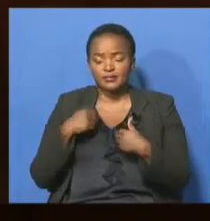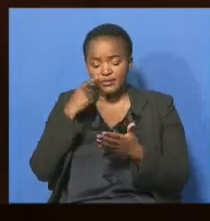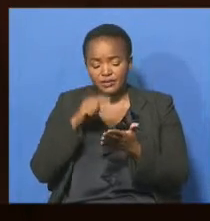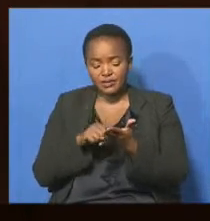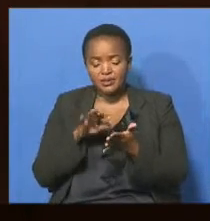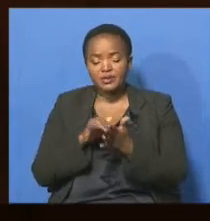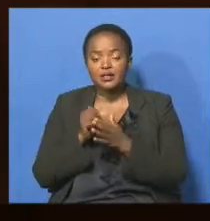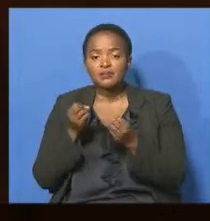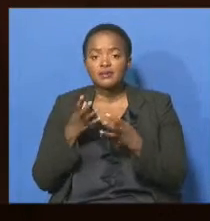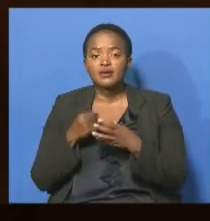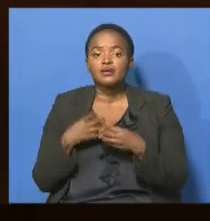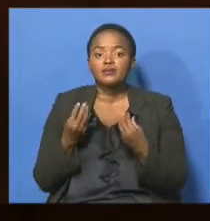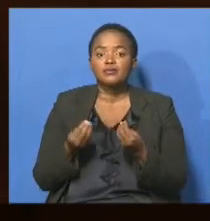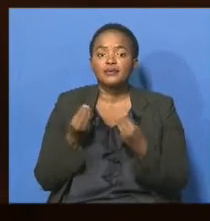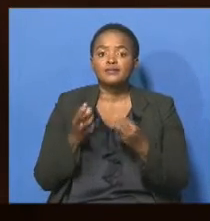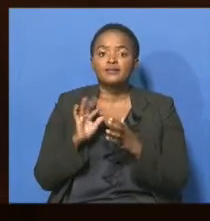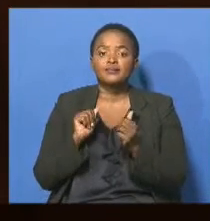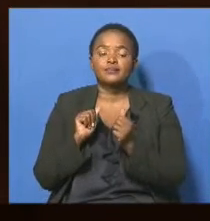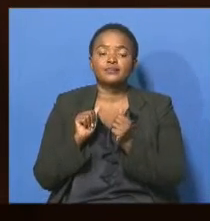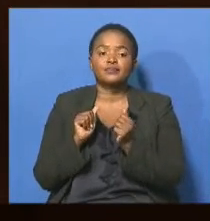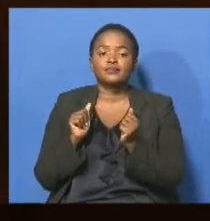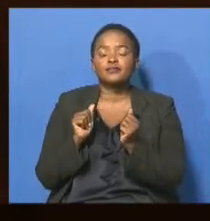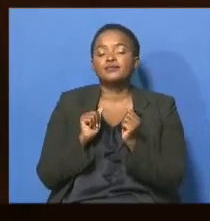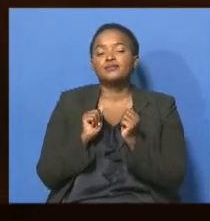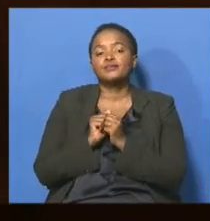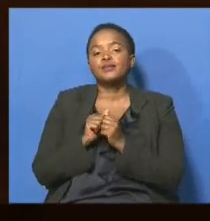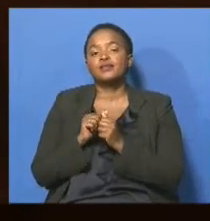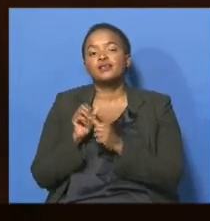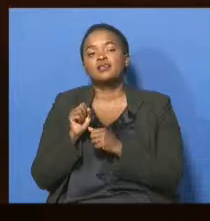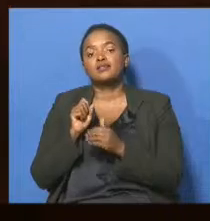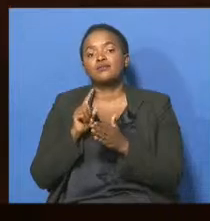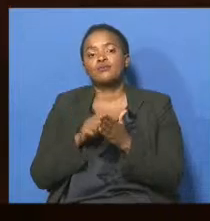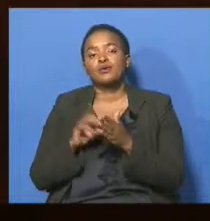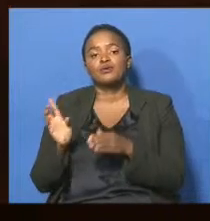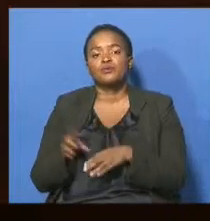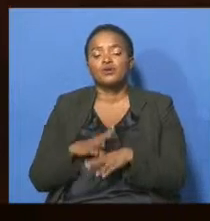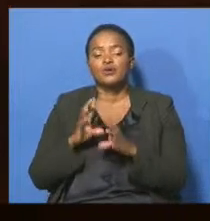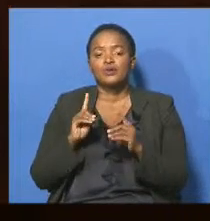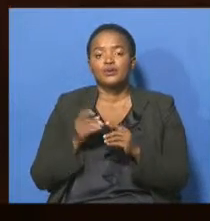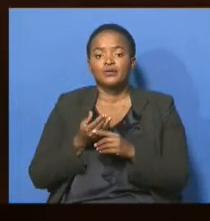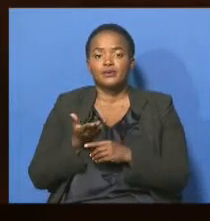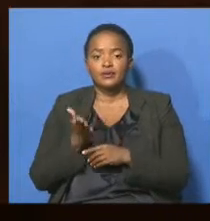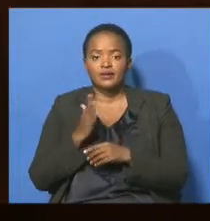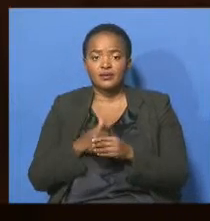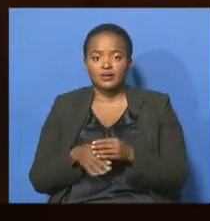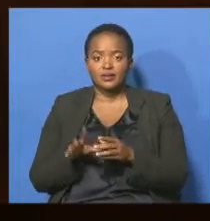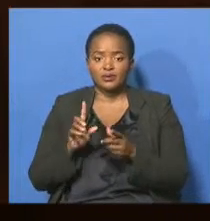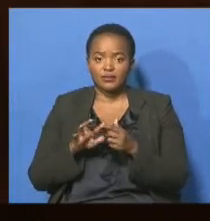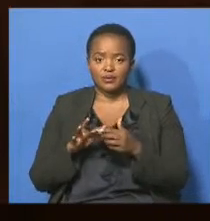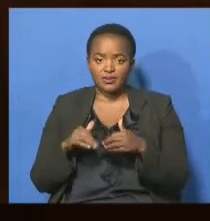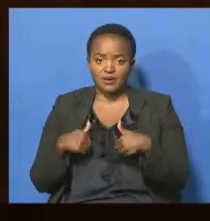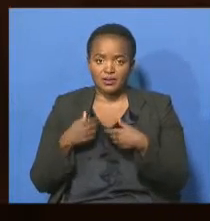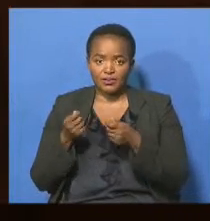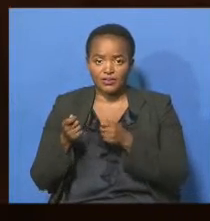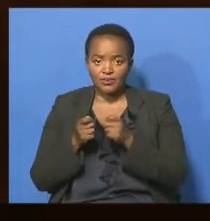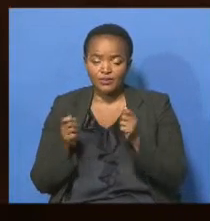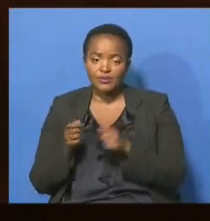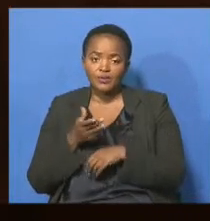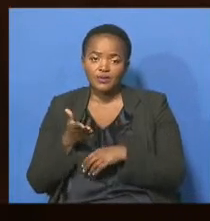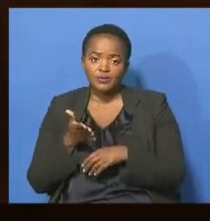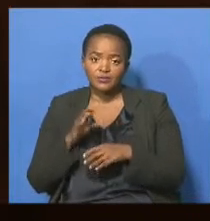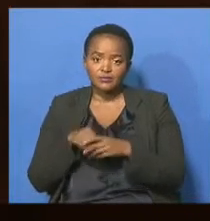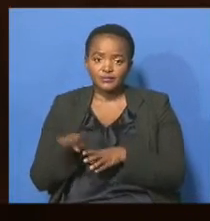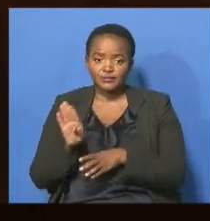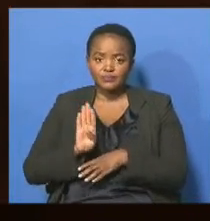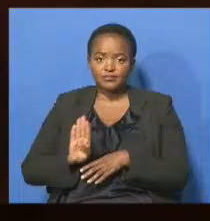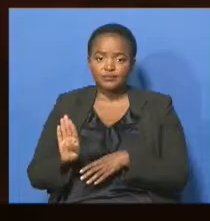of these things are very common with what you are doing here and your approaches here in